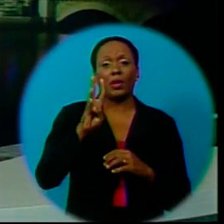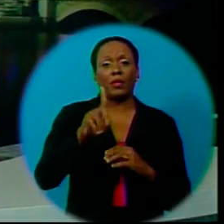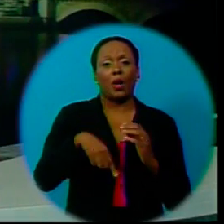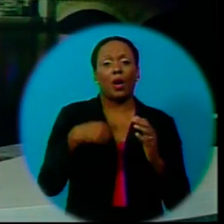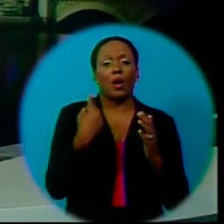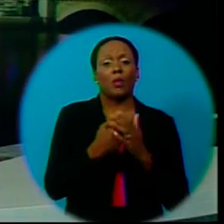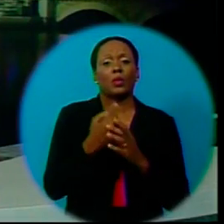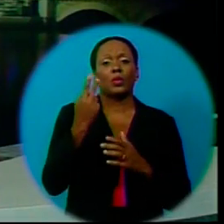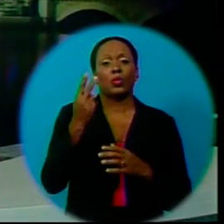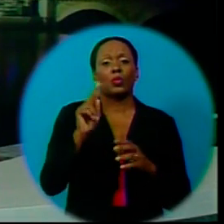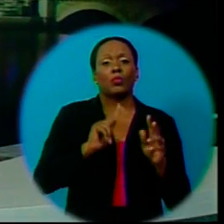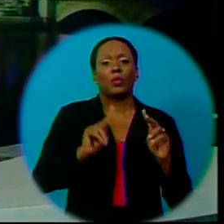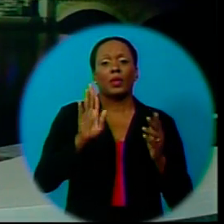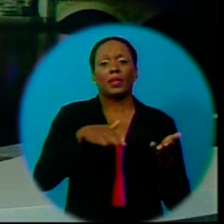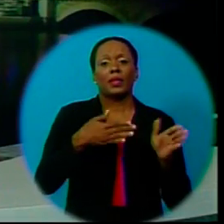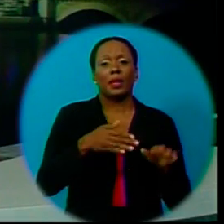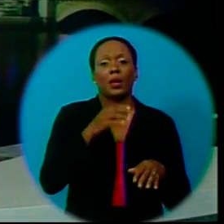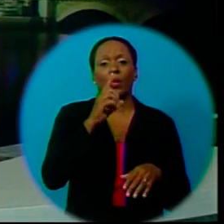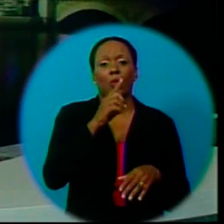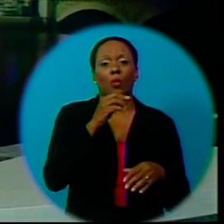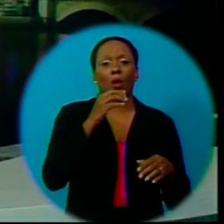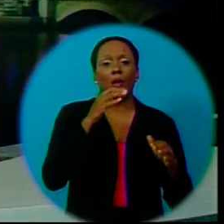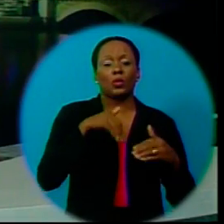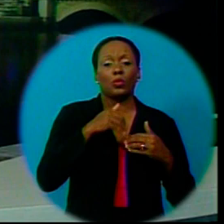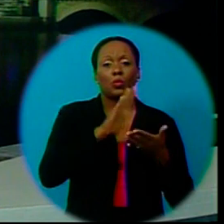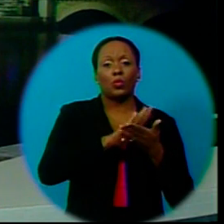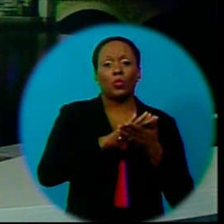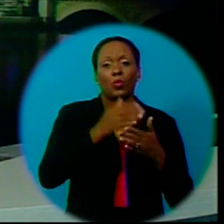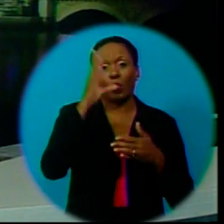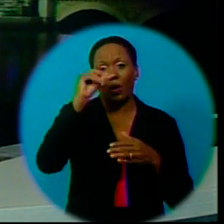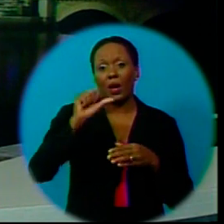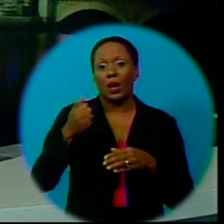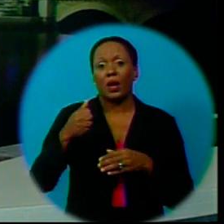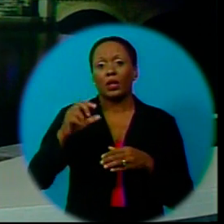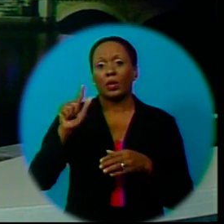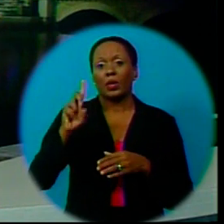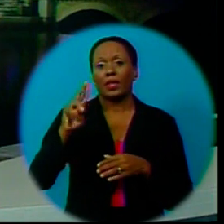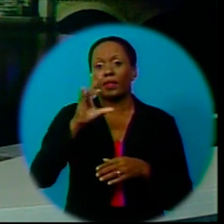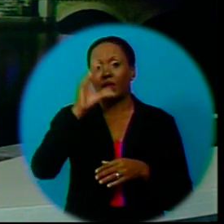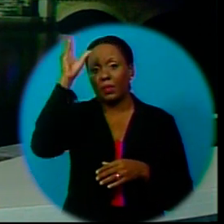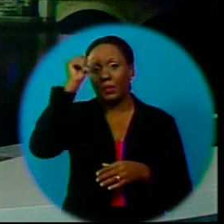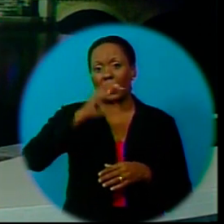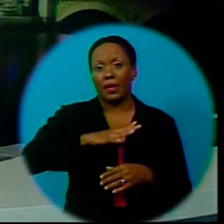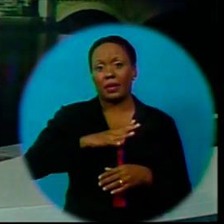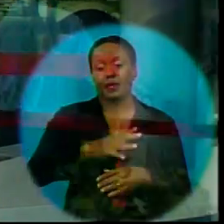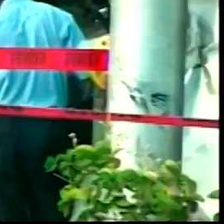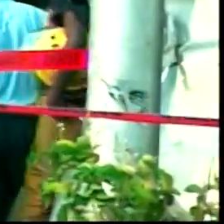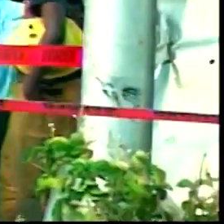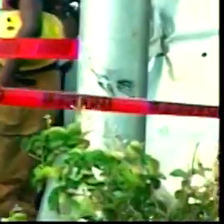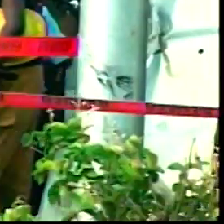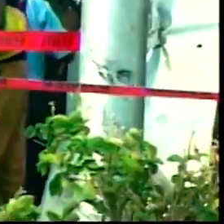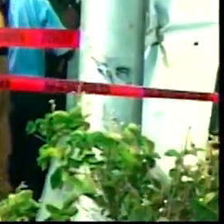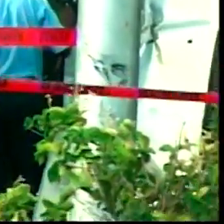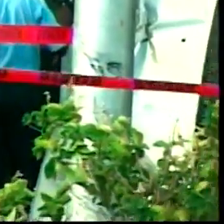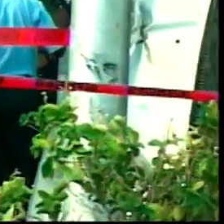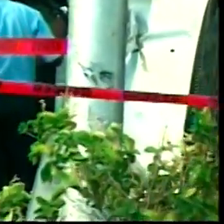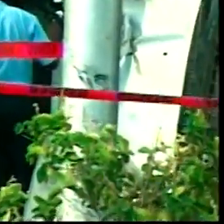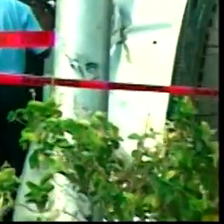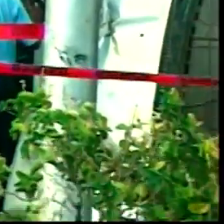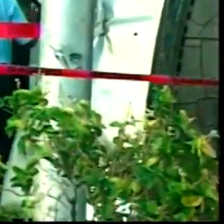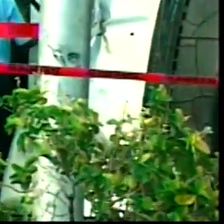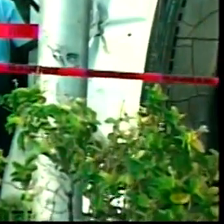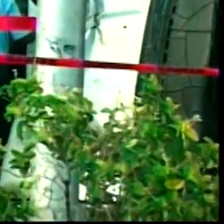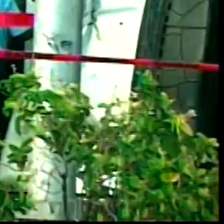Barbados has recorded 2 road fatalities in less than 24 hours. A young primary school boy is dead after the car driven by his